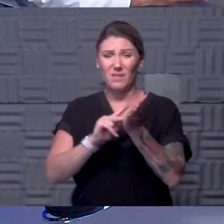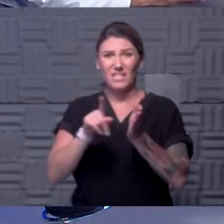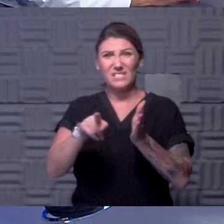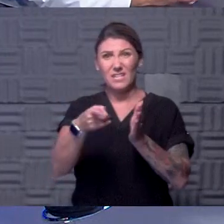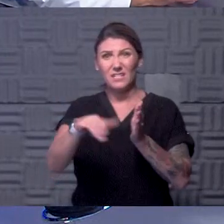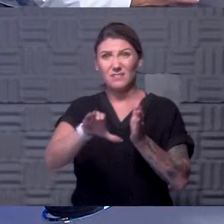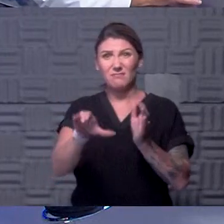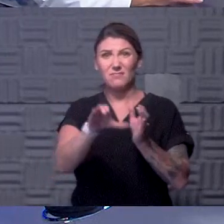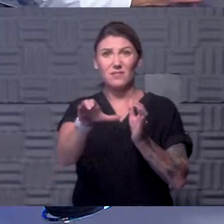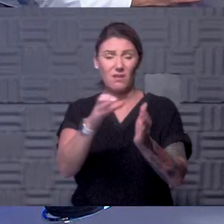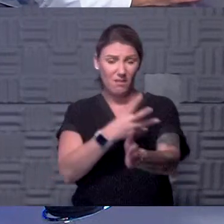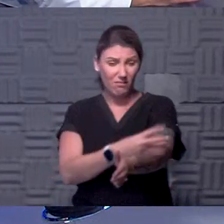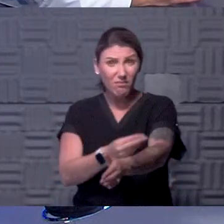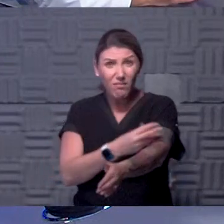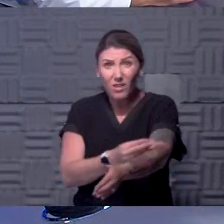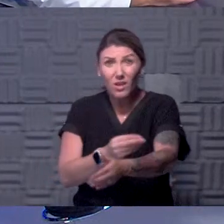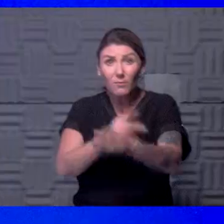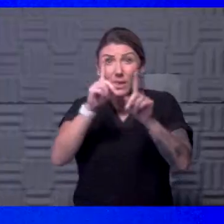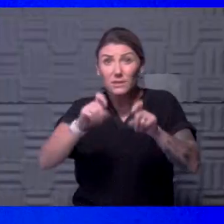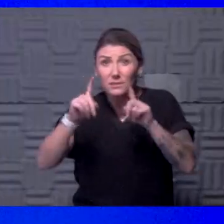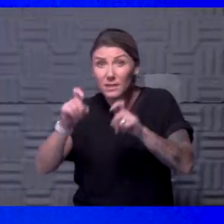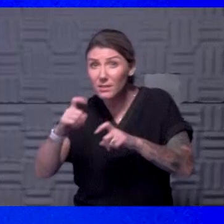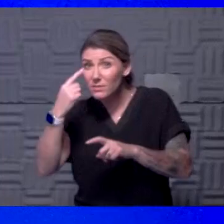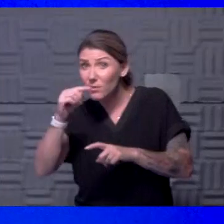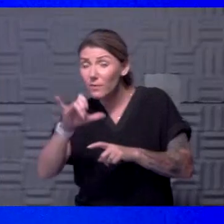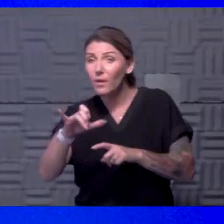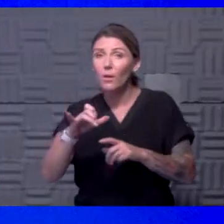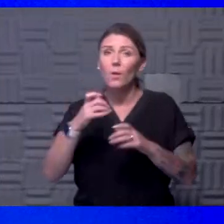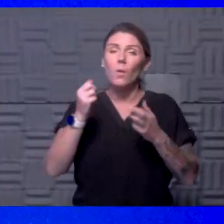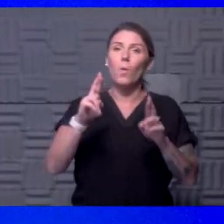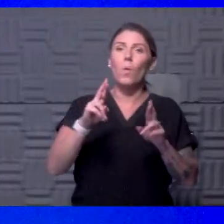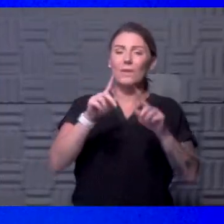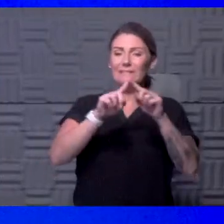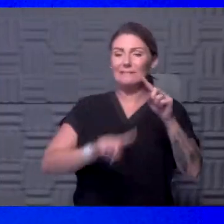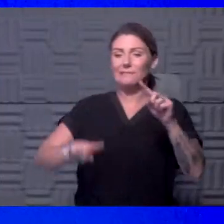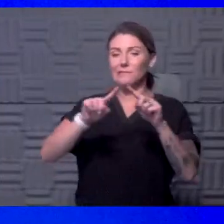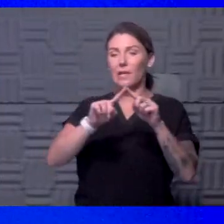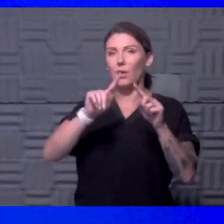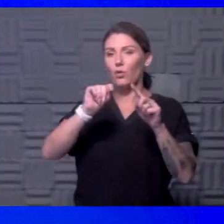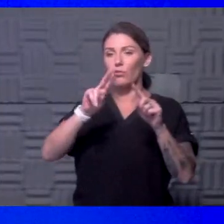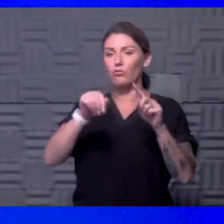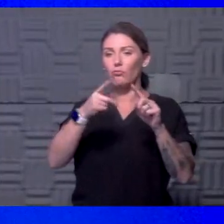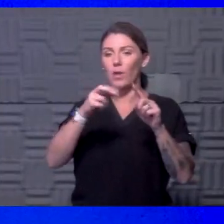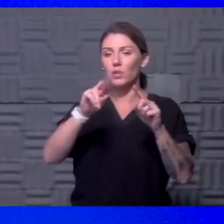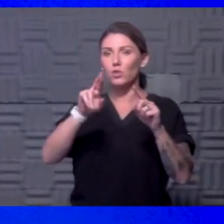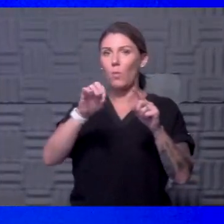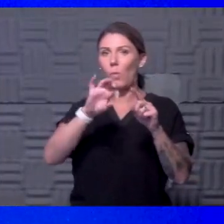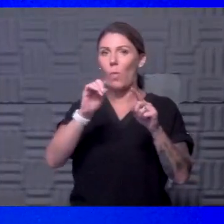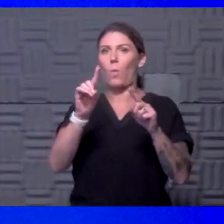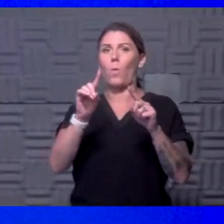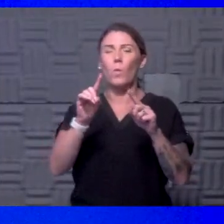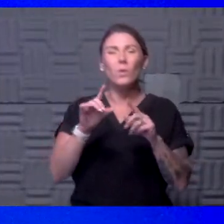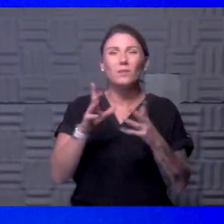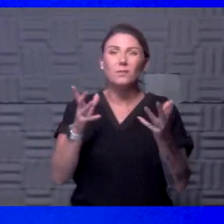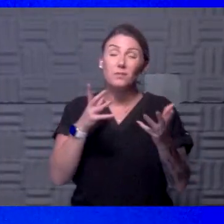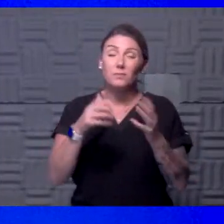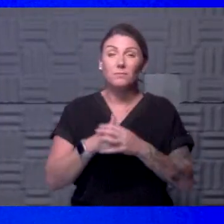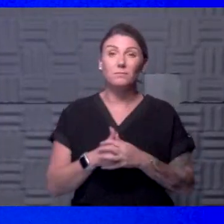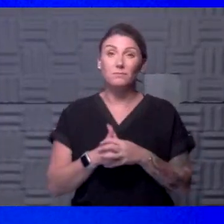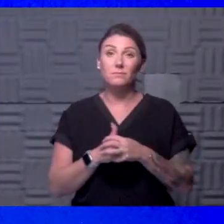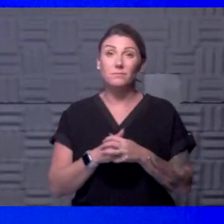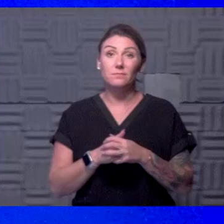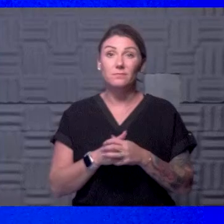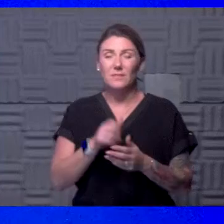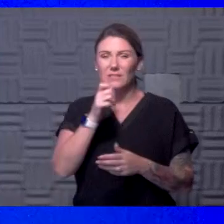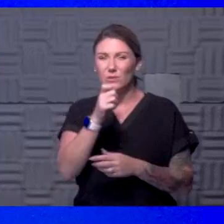for a viral load. That's an unusual Well, thing. or I don't know if they're using cycle threshold, how many Yeah. times. Cycle It's really thresholds, difficult to yeah. say. I don't think